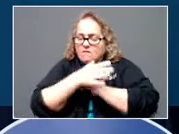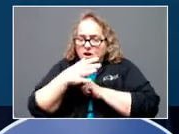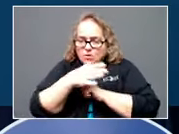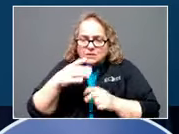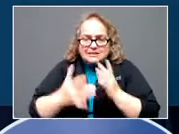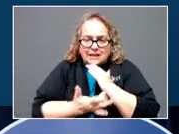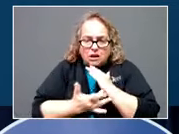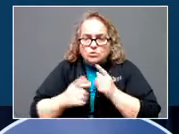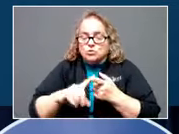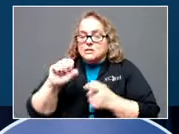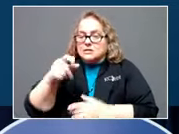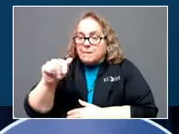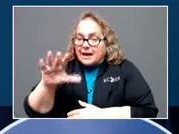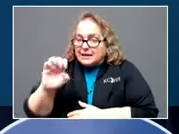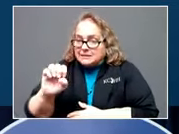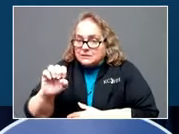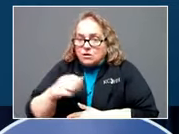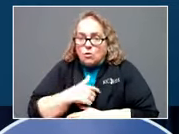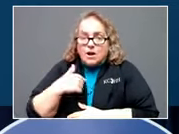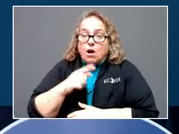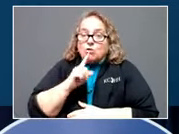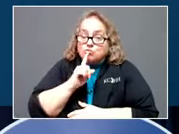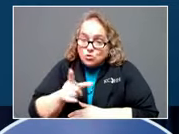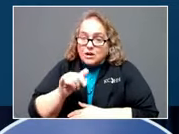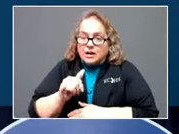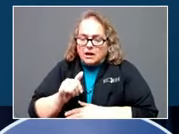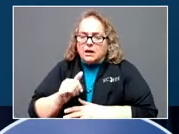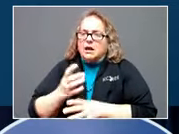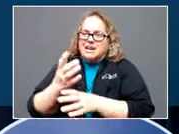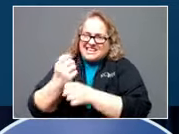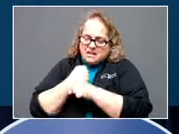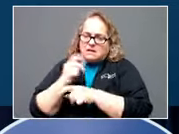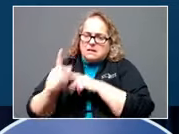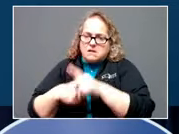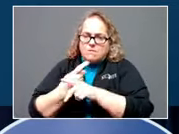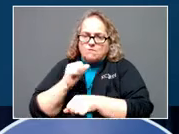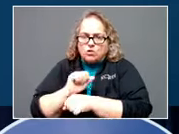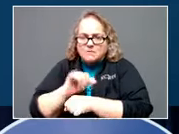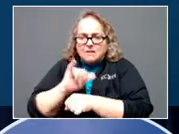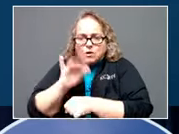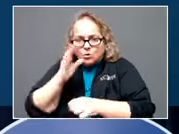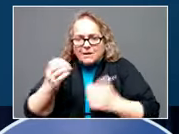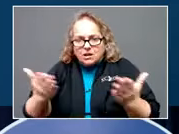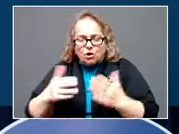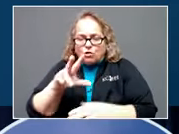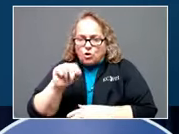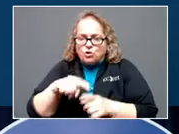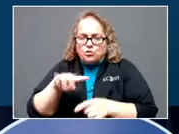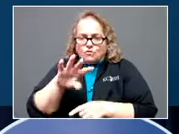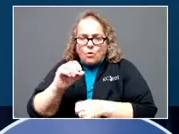space. We are truly attracting the types of jobs that are going to be here in 30 to 40 years, and more